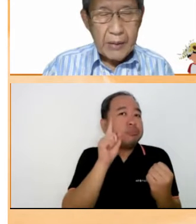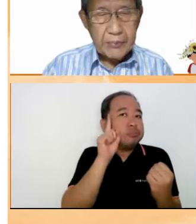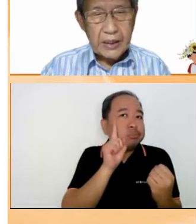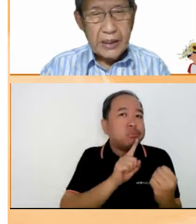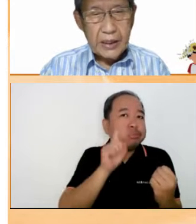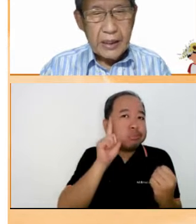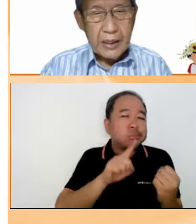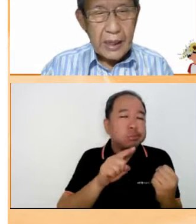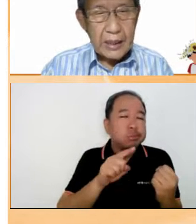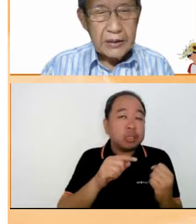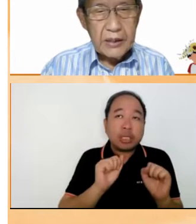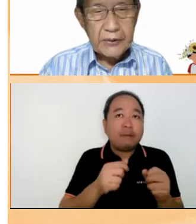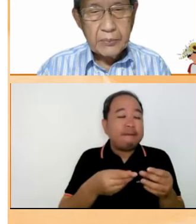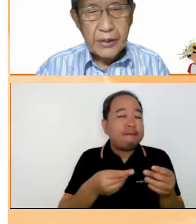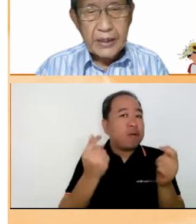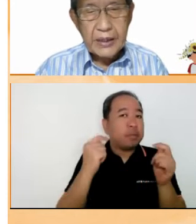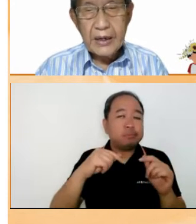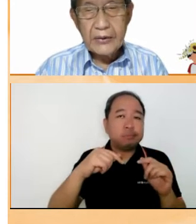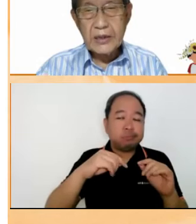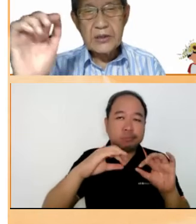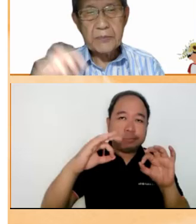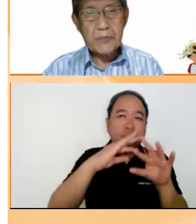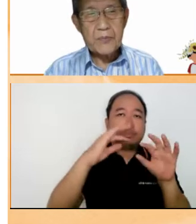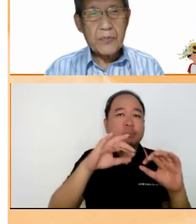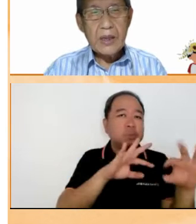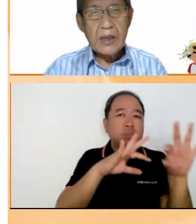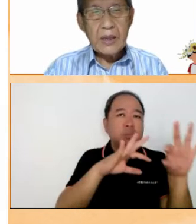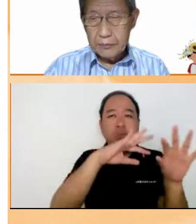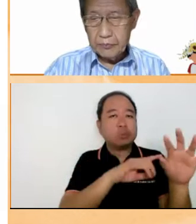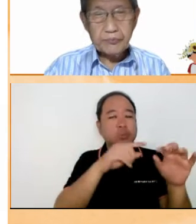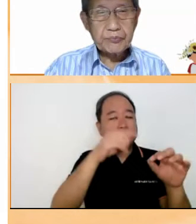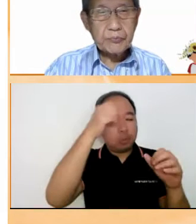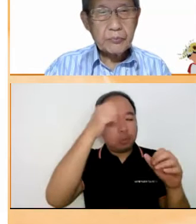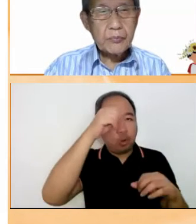connect rapidly in different brain areas. Mhm.